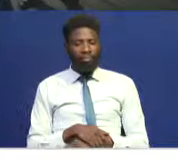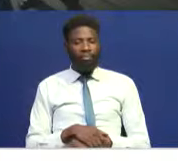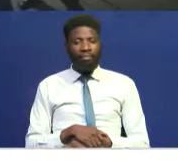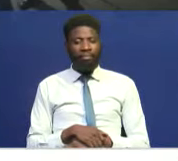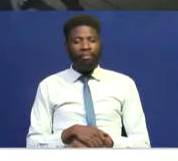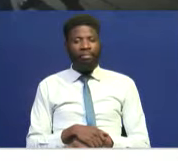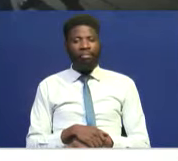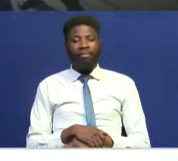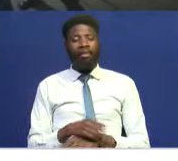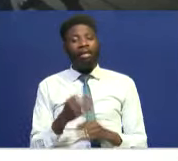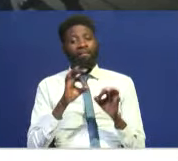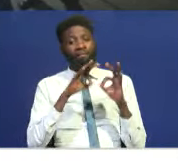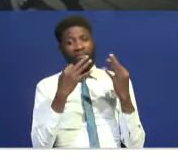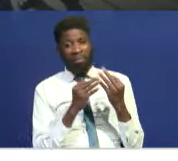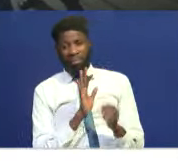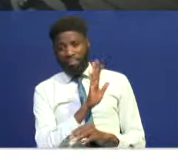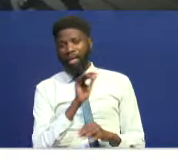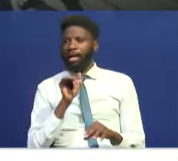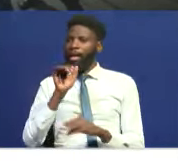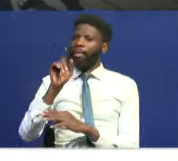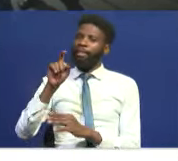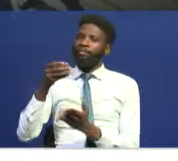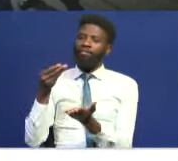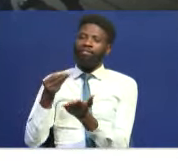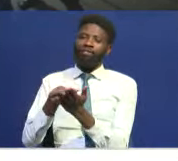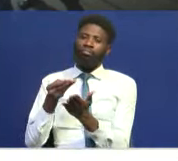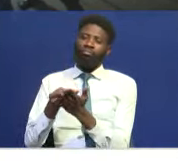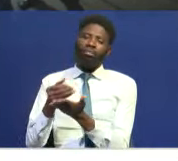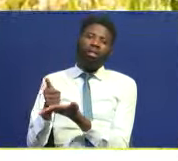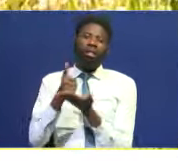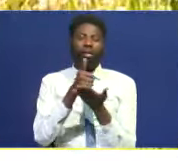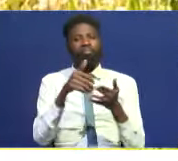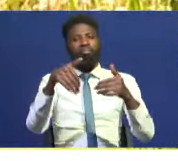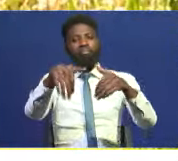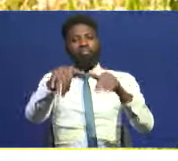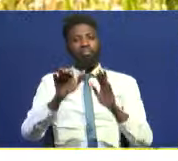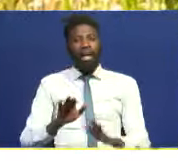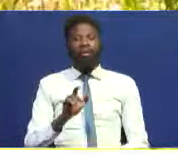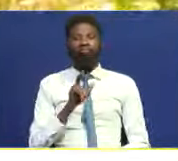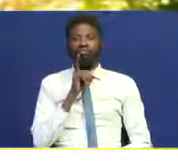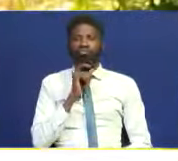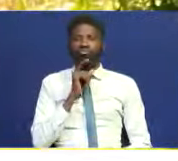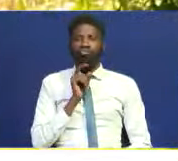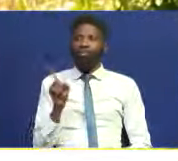appealing for financial assistance for the interment of the deceased.